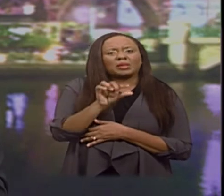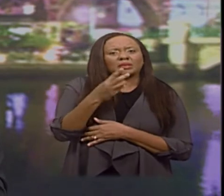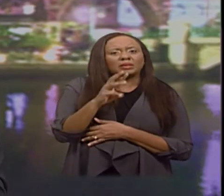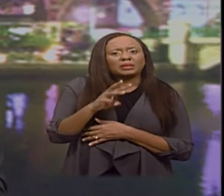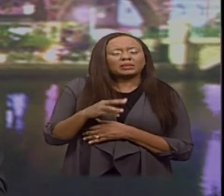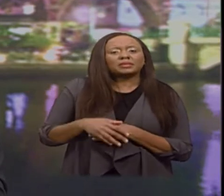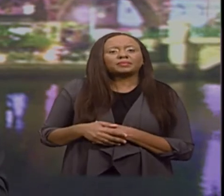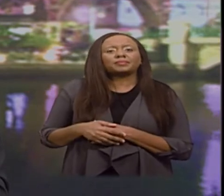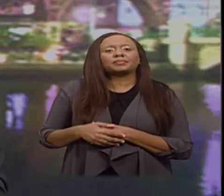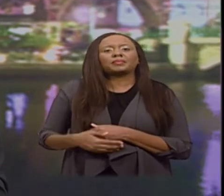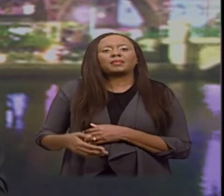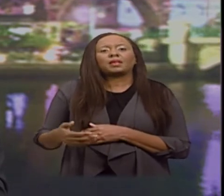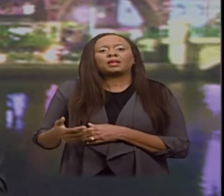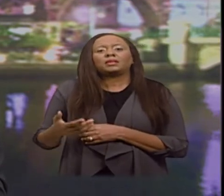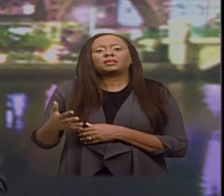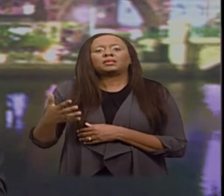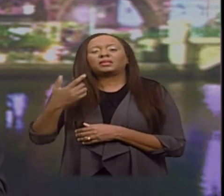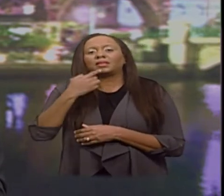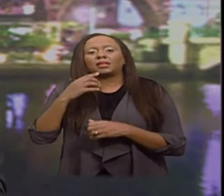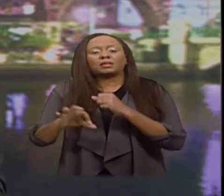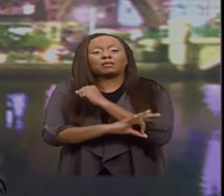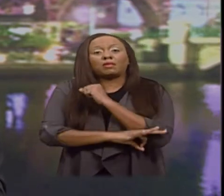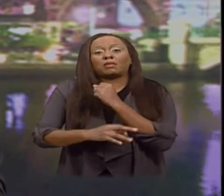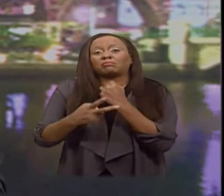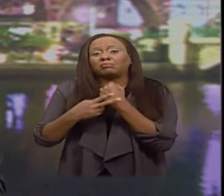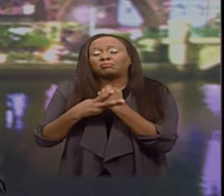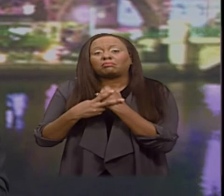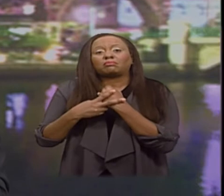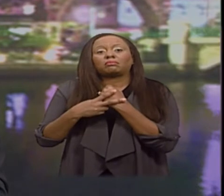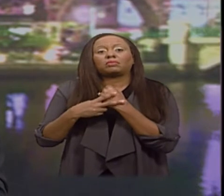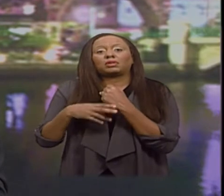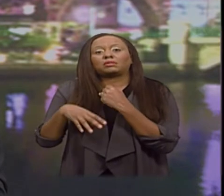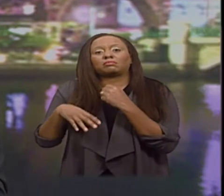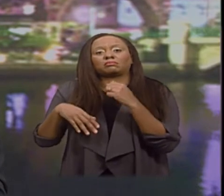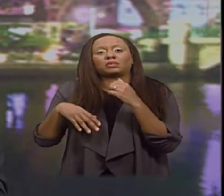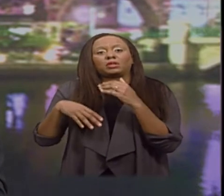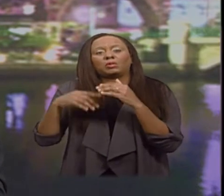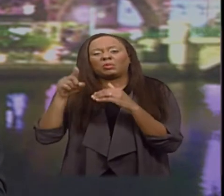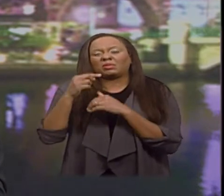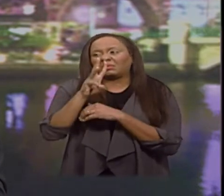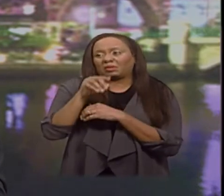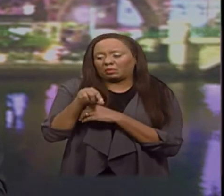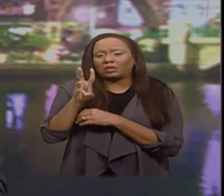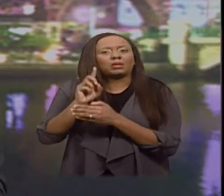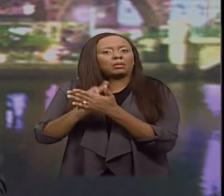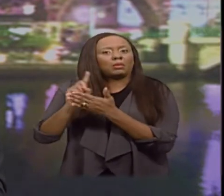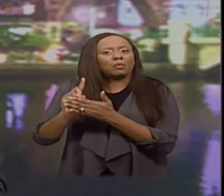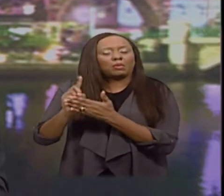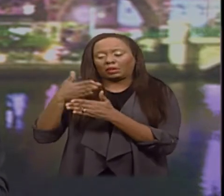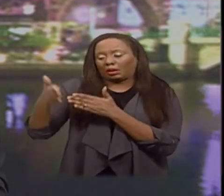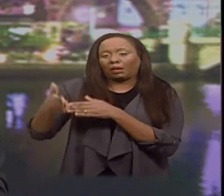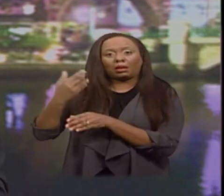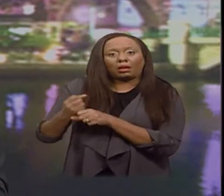Business Report, he says with news that the foreign reserves reached the level of just 6.6 weeks of imports at the end of last